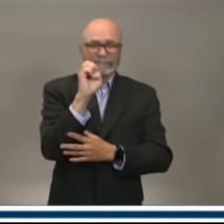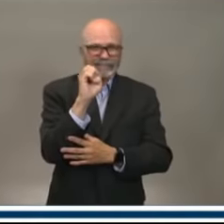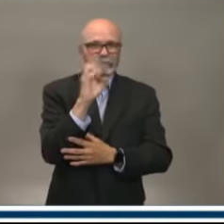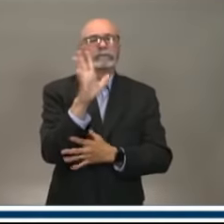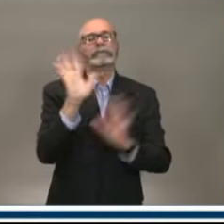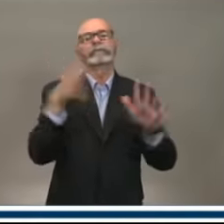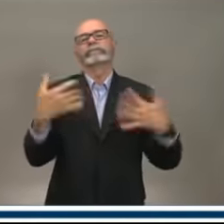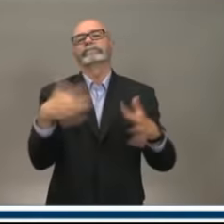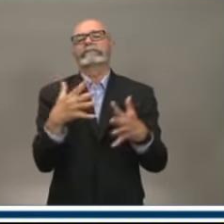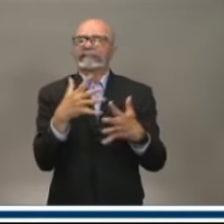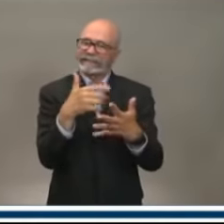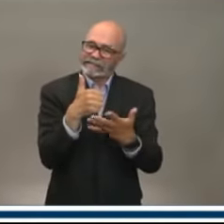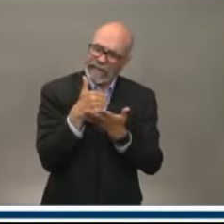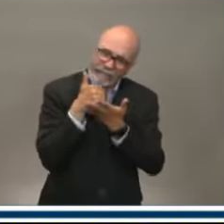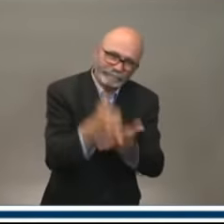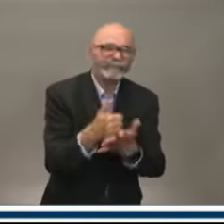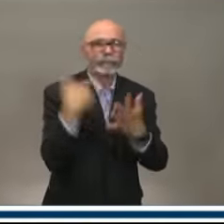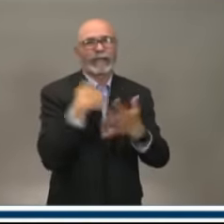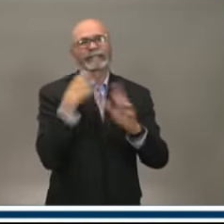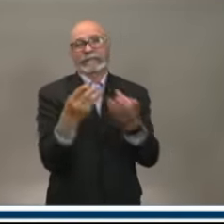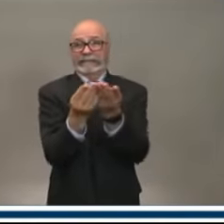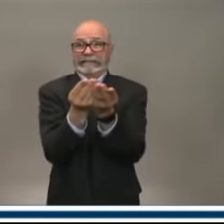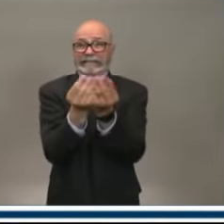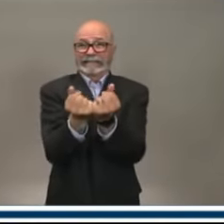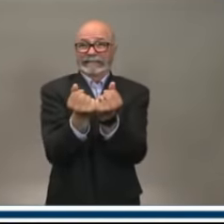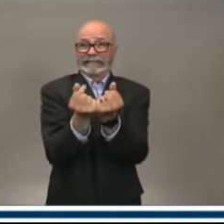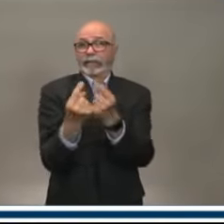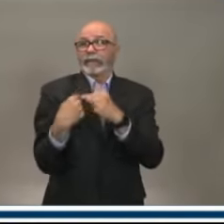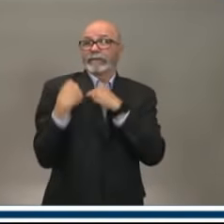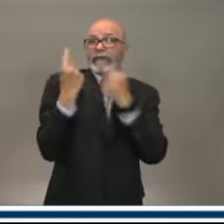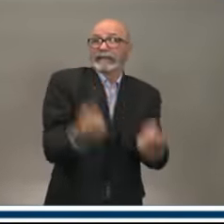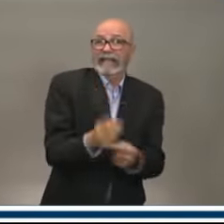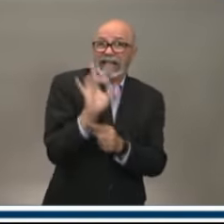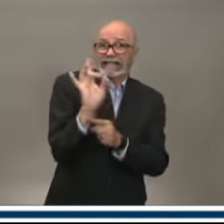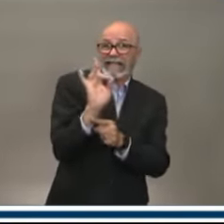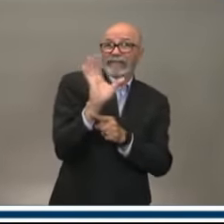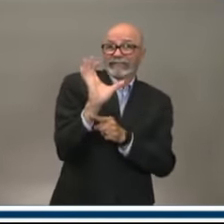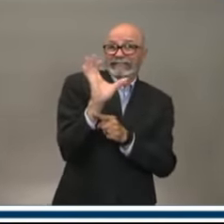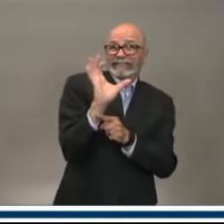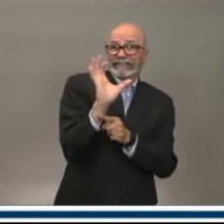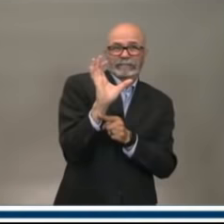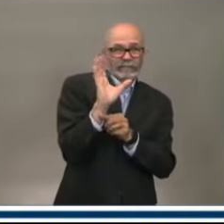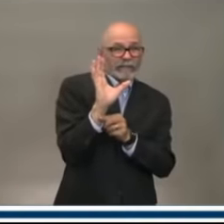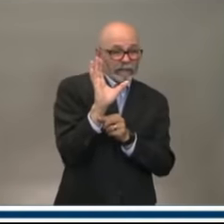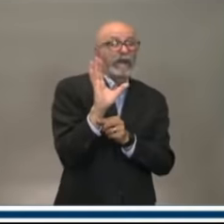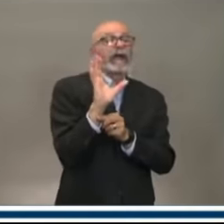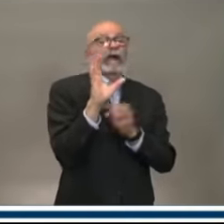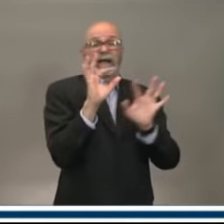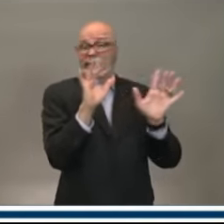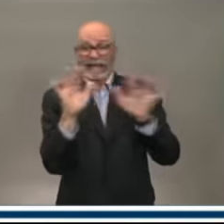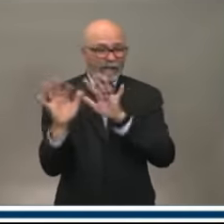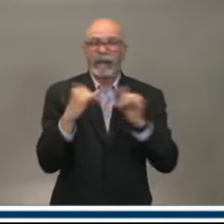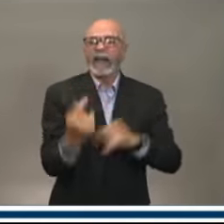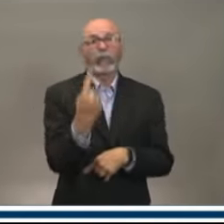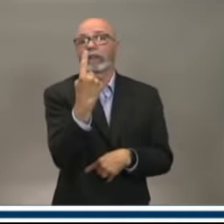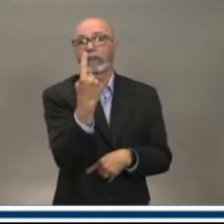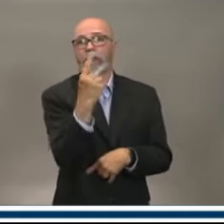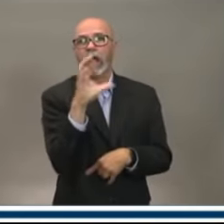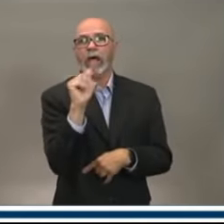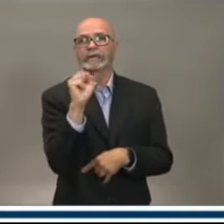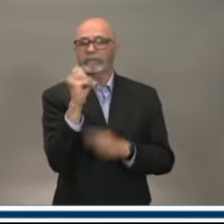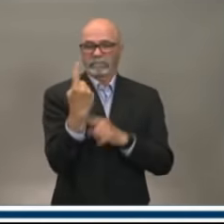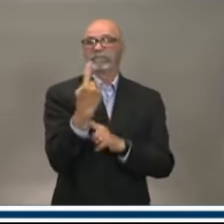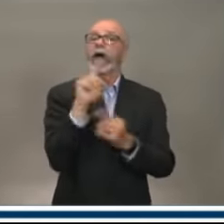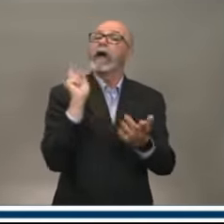than 800 tests, we had only one new case today. And in the last week, we had more than 100 people who have